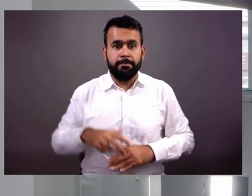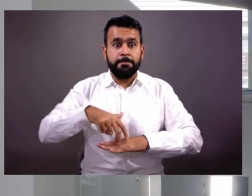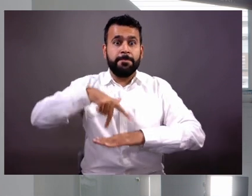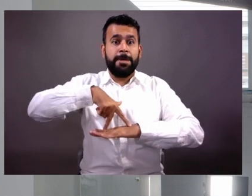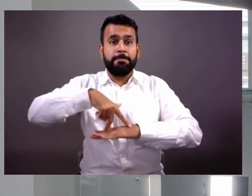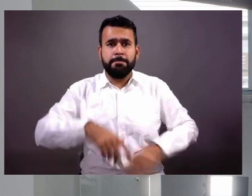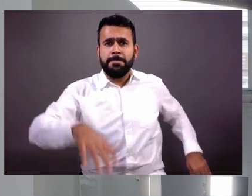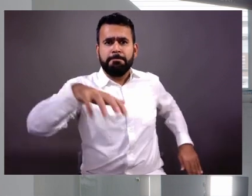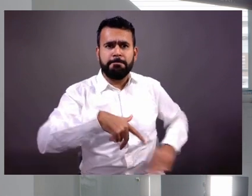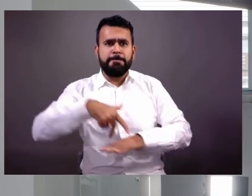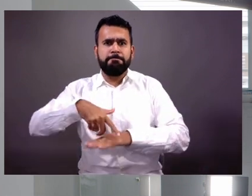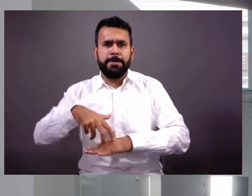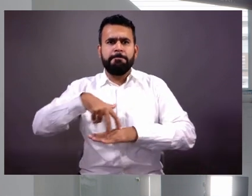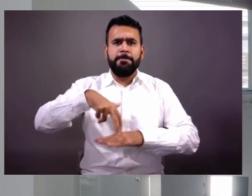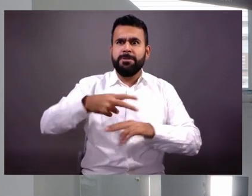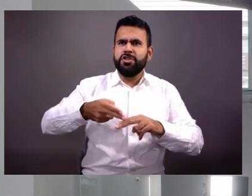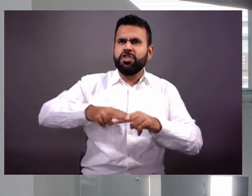5, 6, 7, 8.